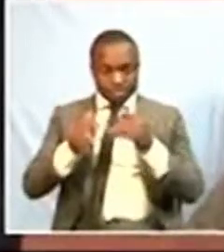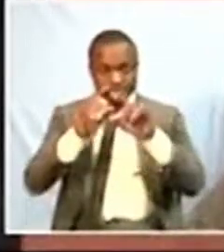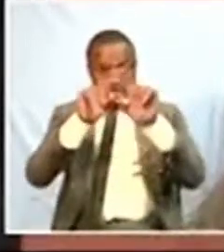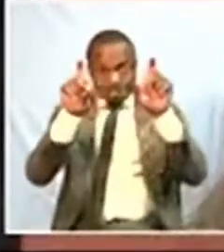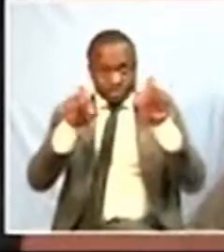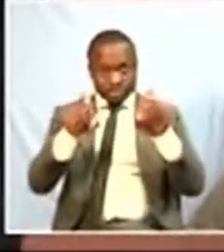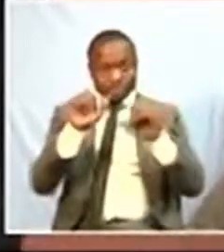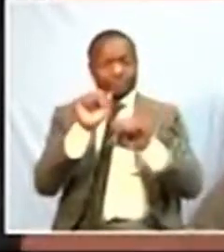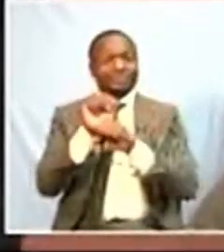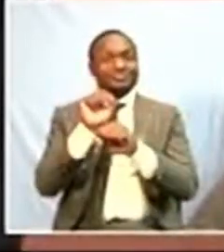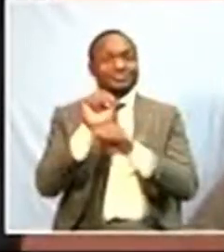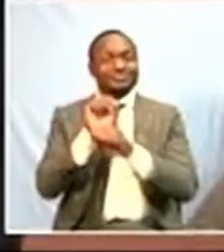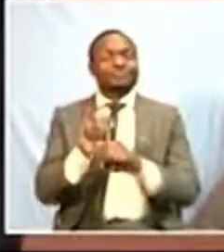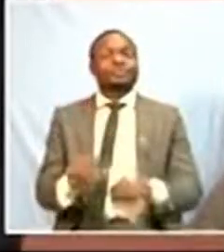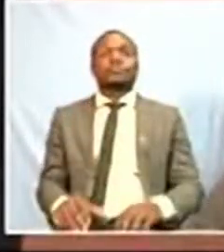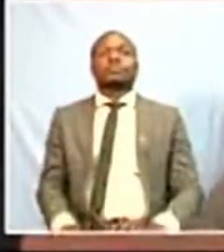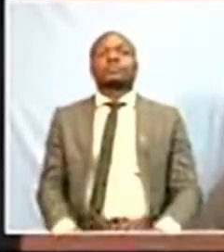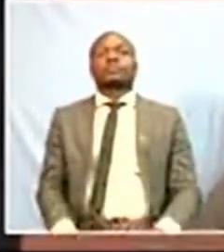of works.